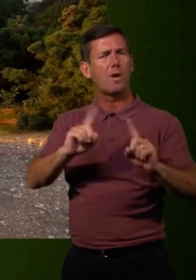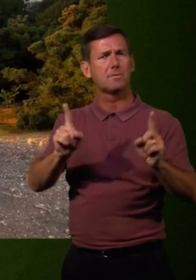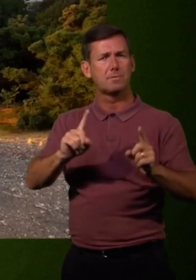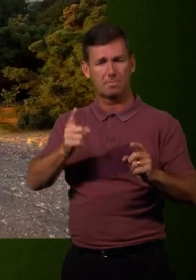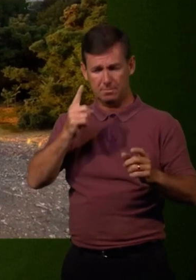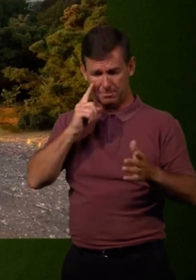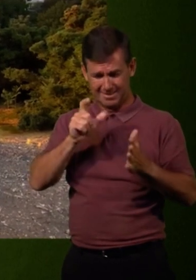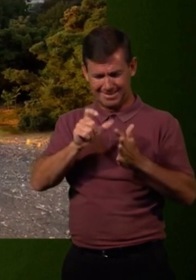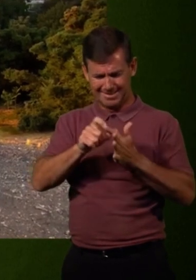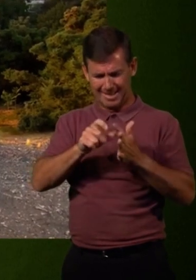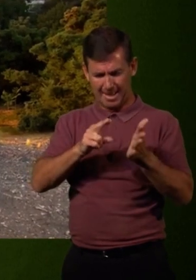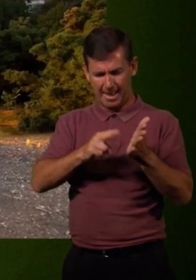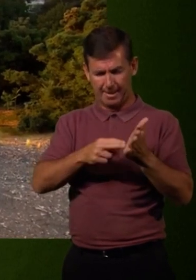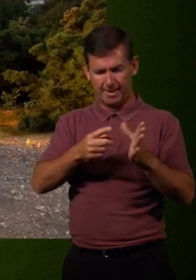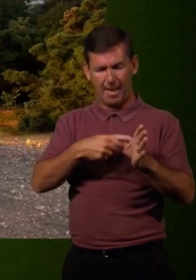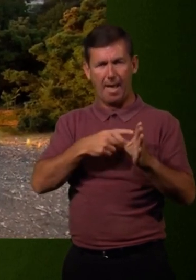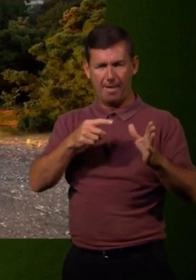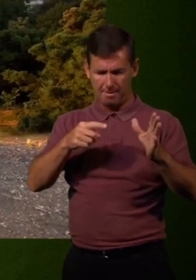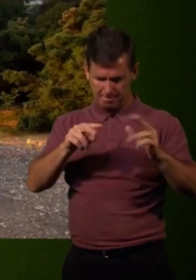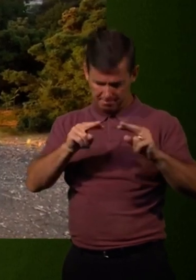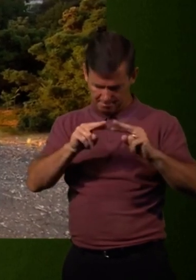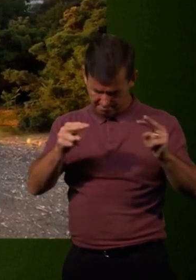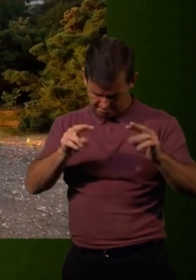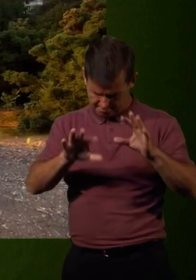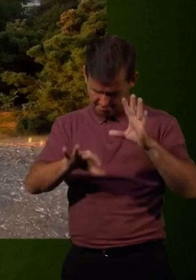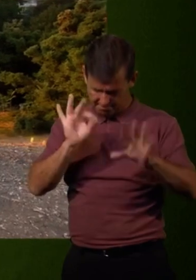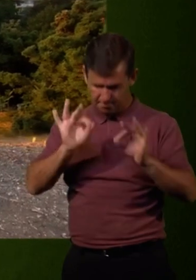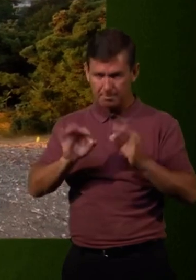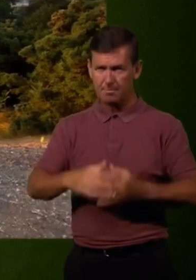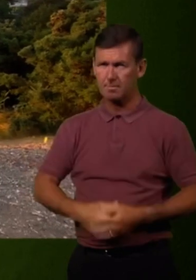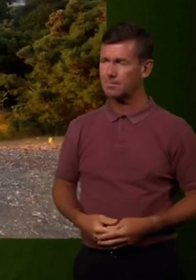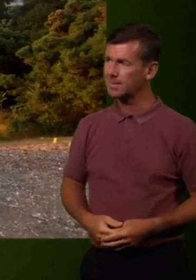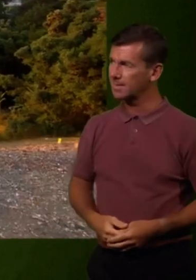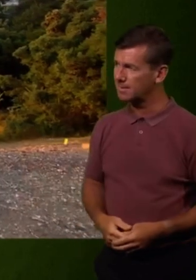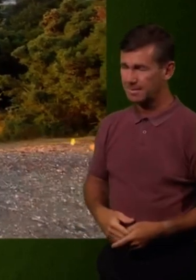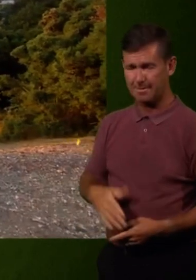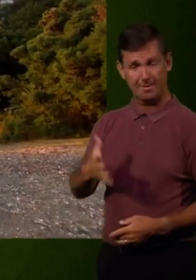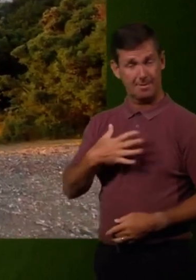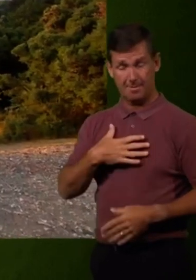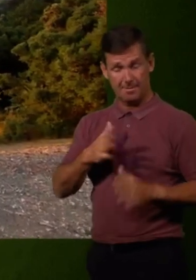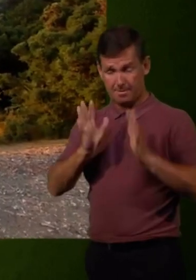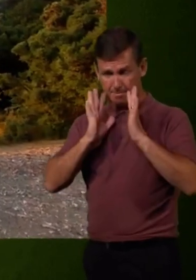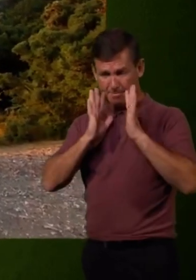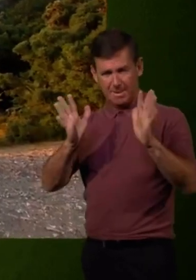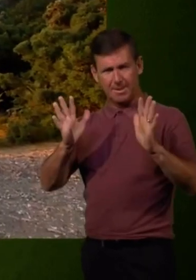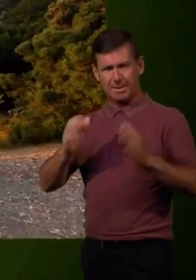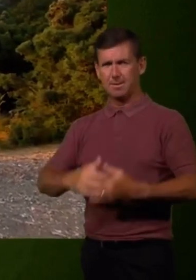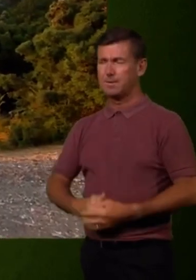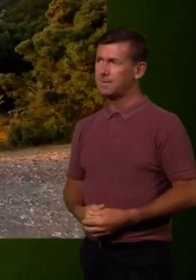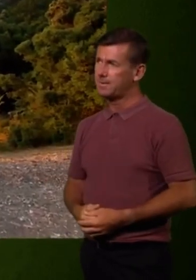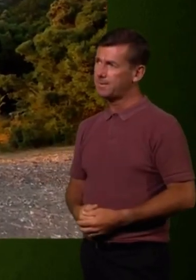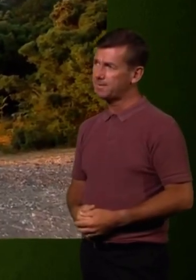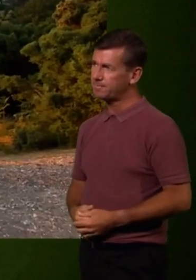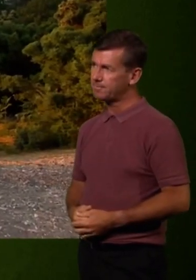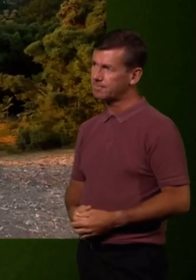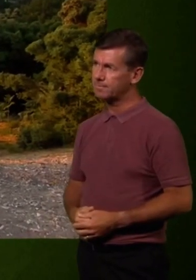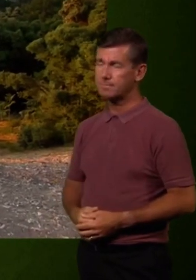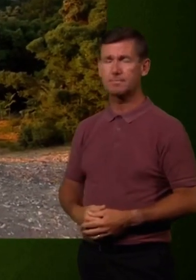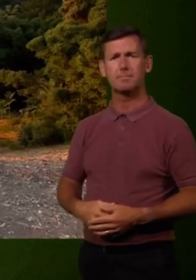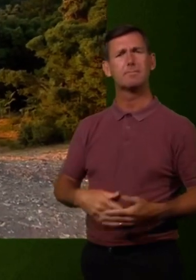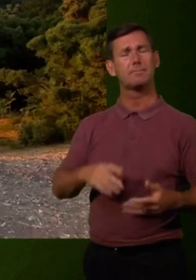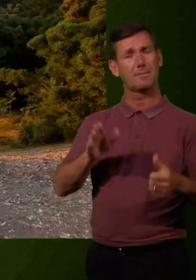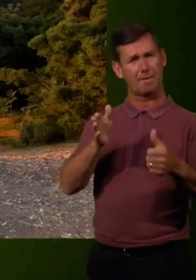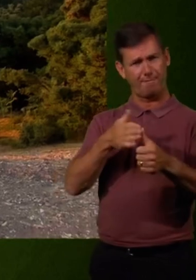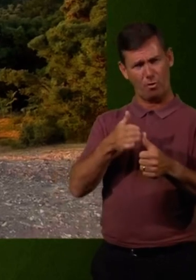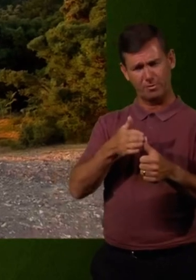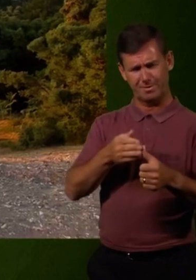And they came up with some fascinating results. I've got a graph here. The first thing is that they found that